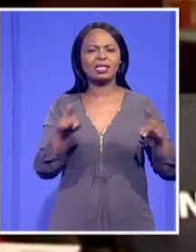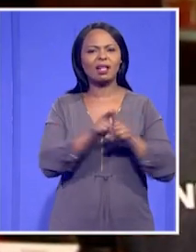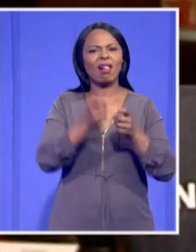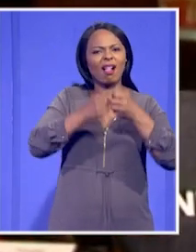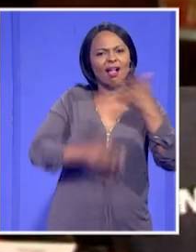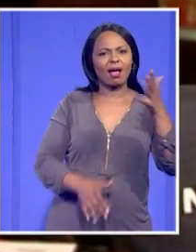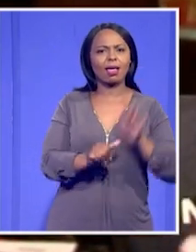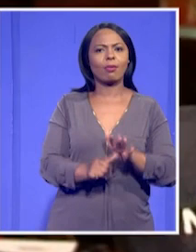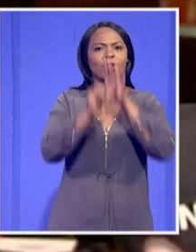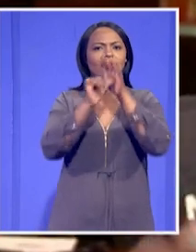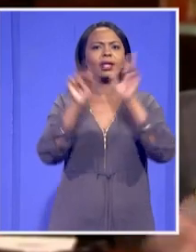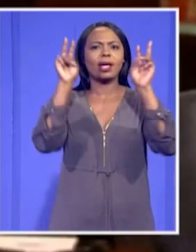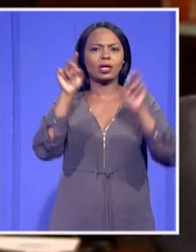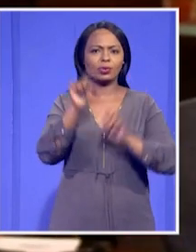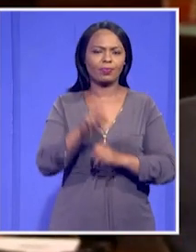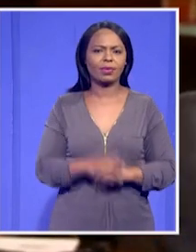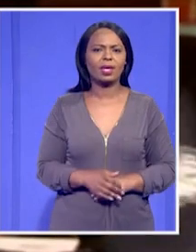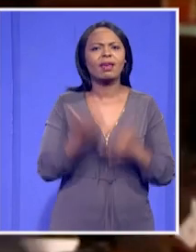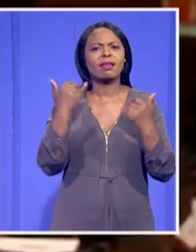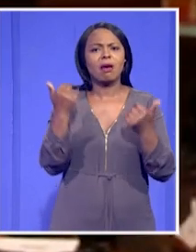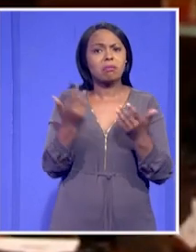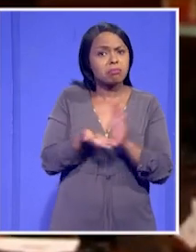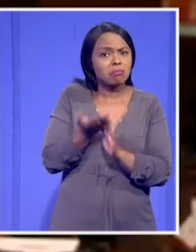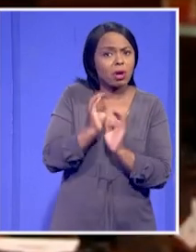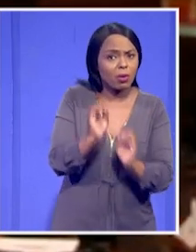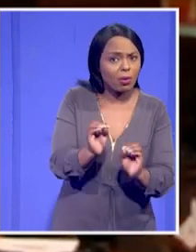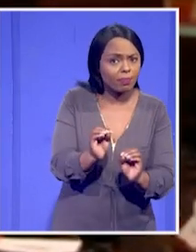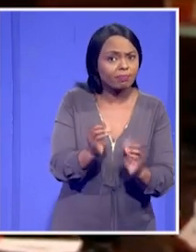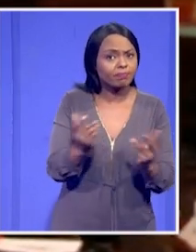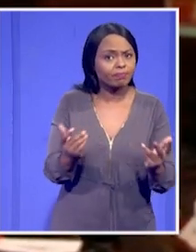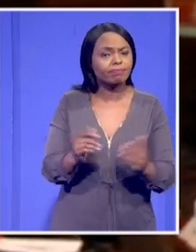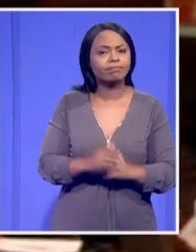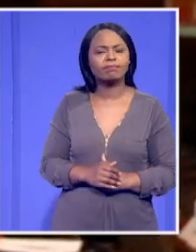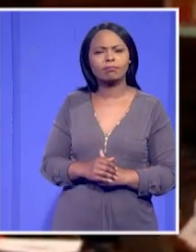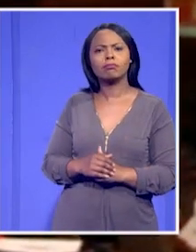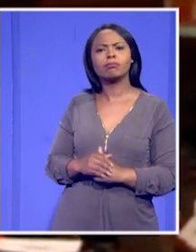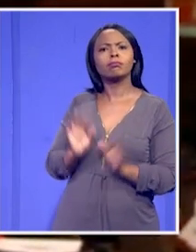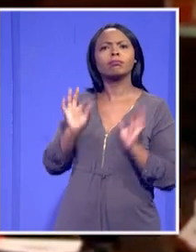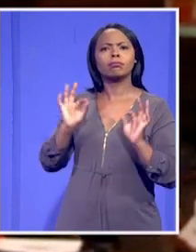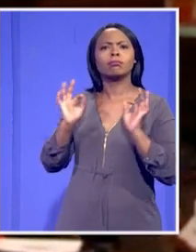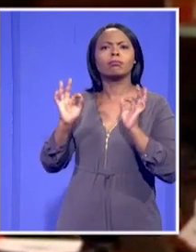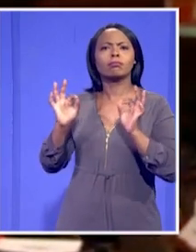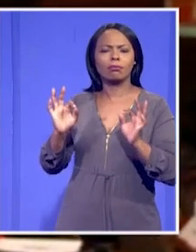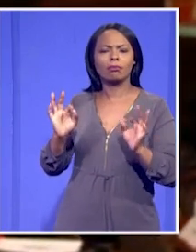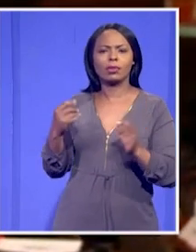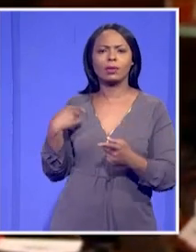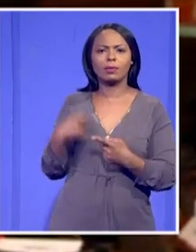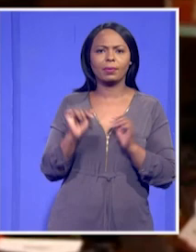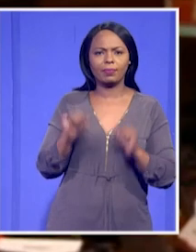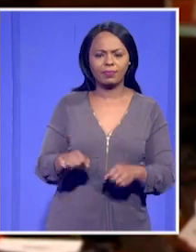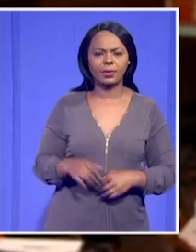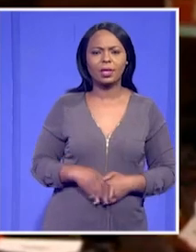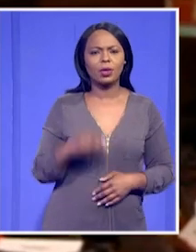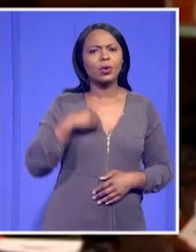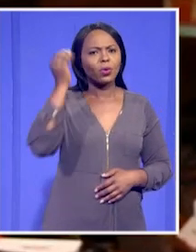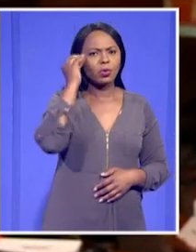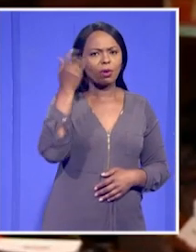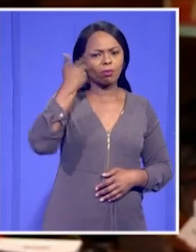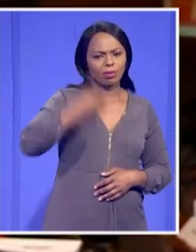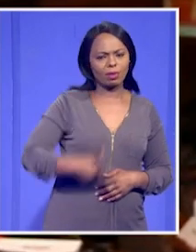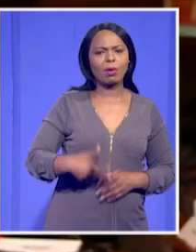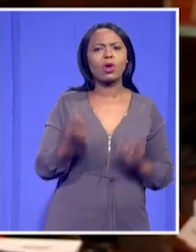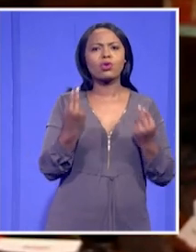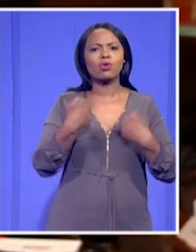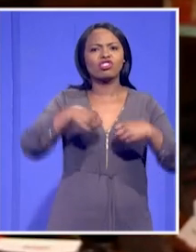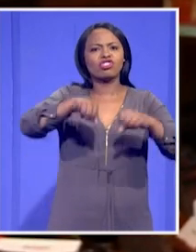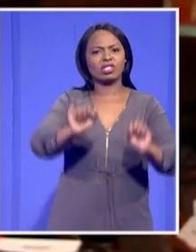critical issues. So how is that working out? Well, it's working exceptionally well. As you know, Kaya, I am a new chairperson